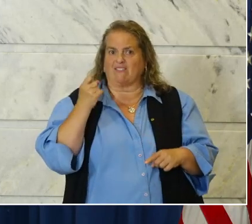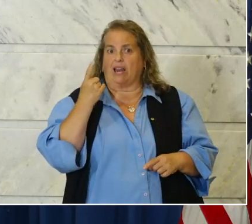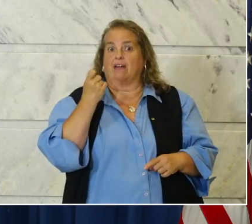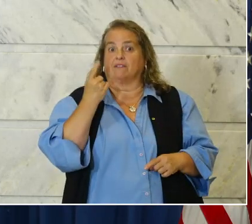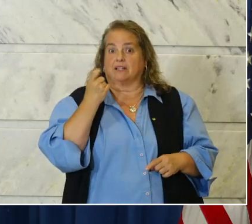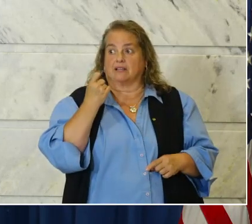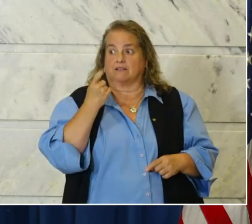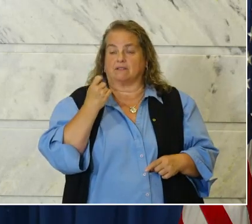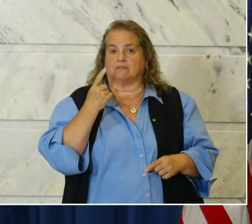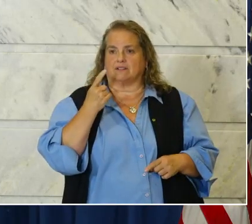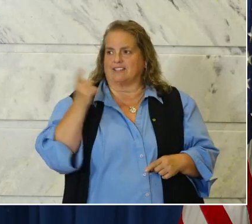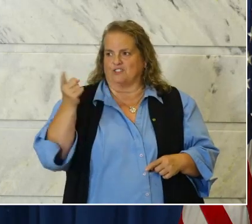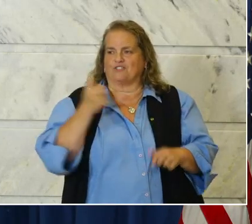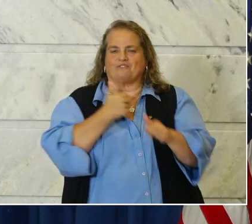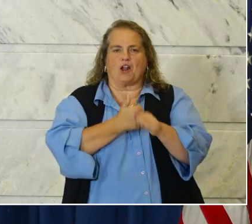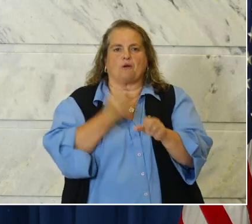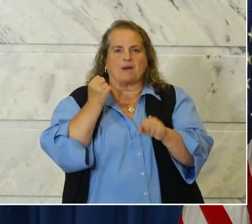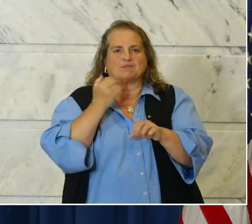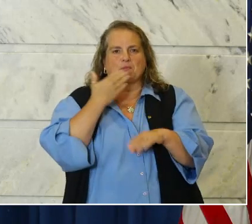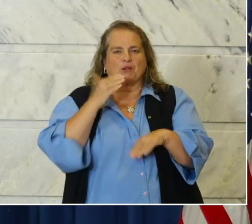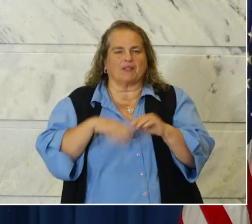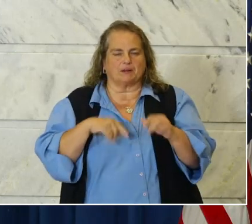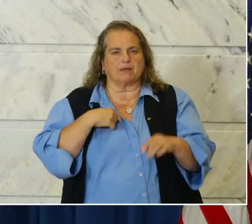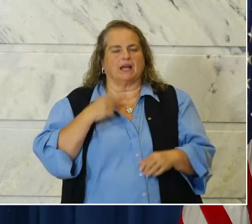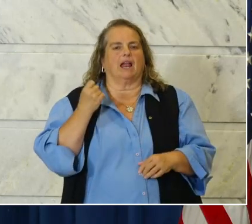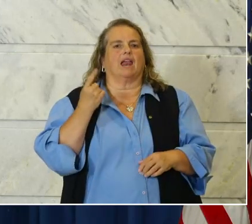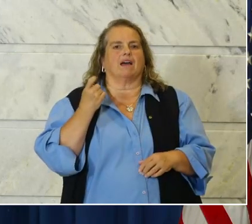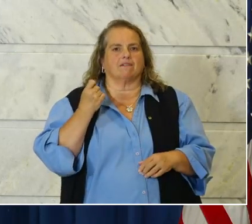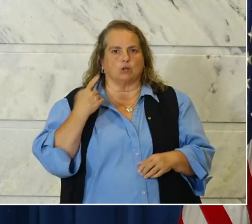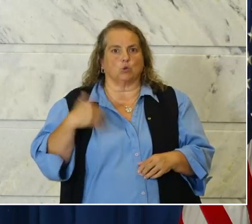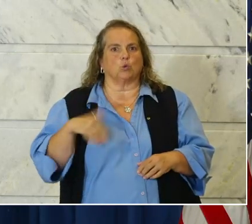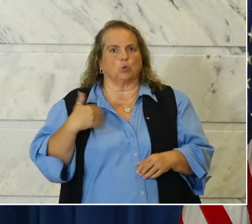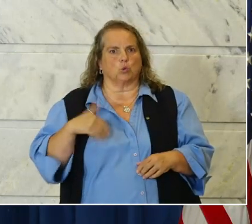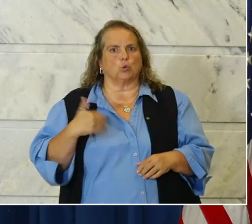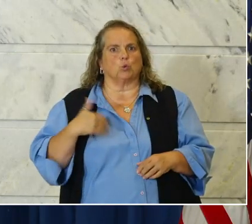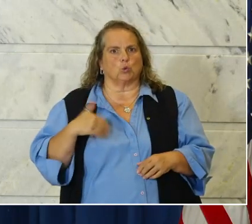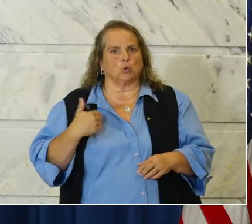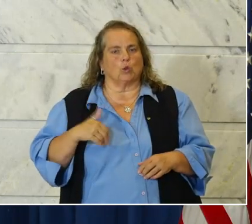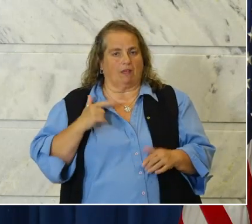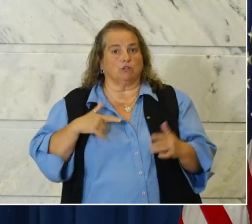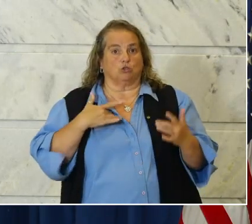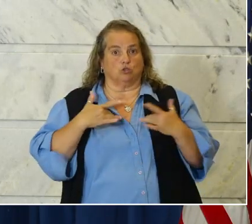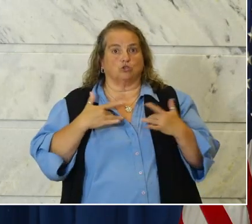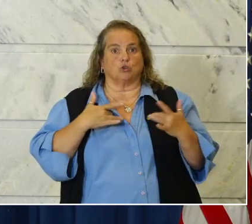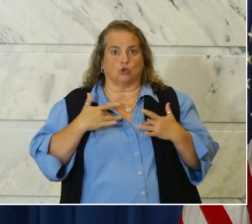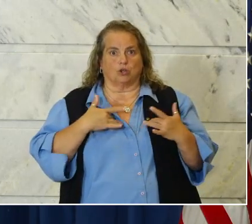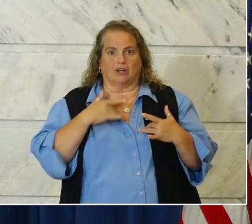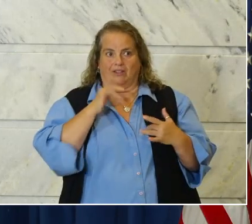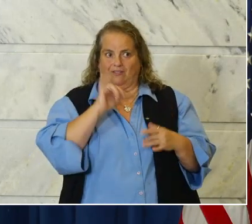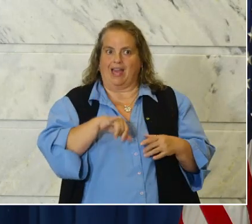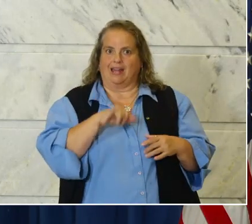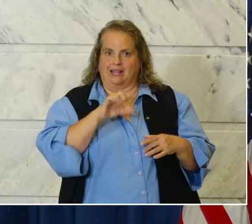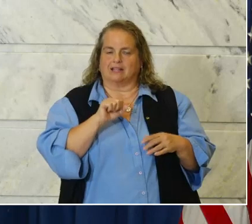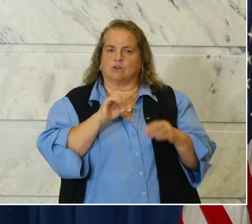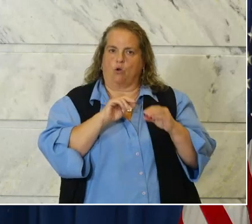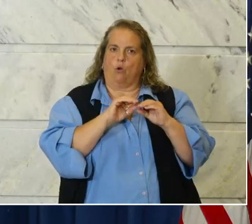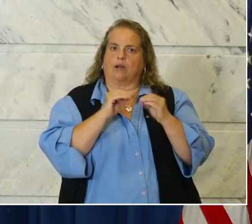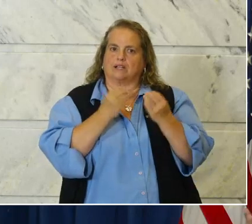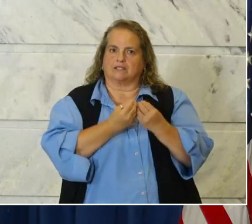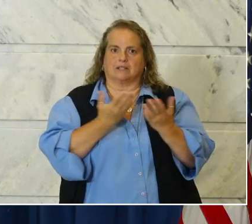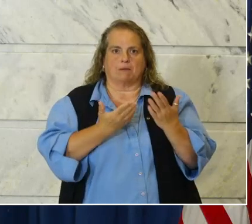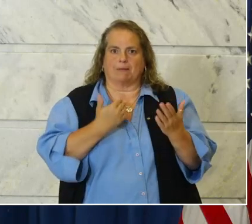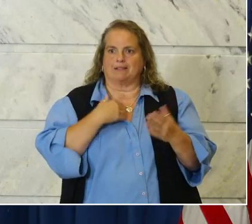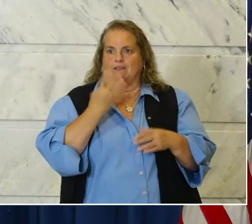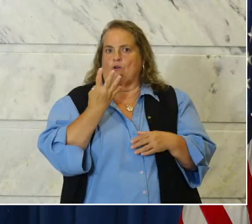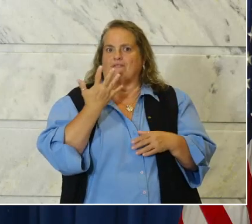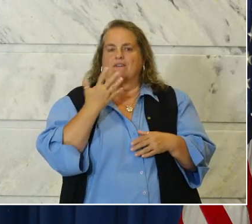He's following baseball better than I am. 11, and that's concerning. I mean, this is an organization that probably has $4 or